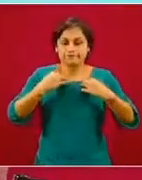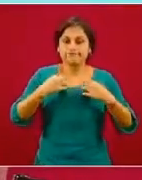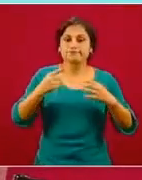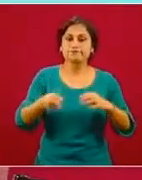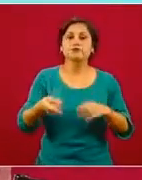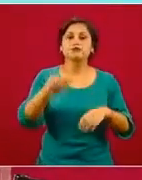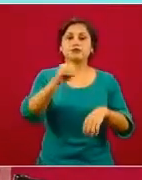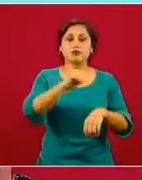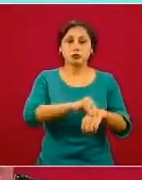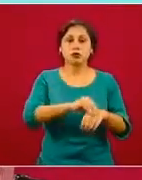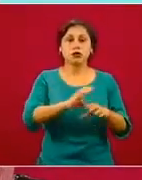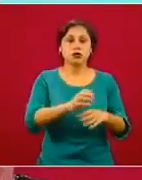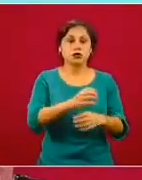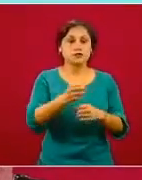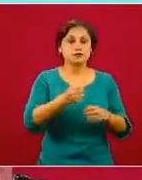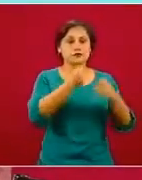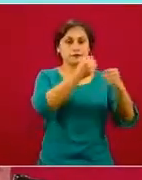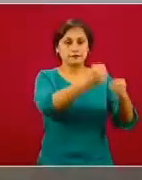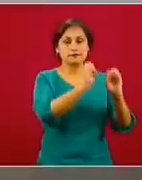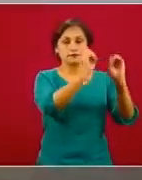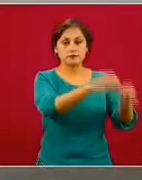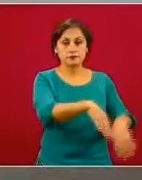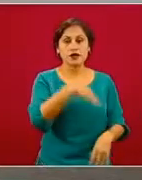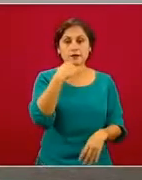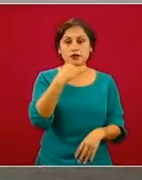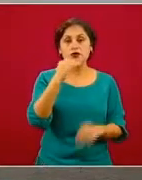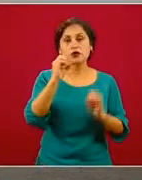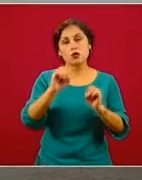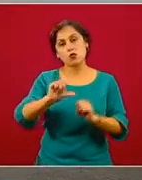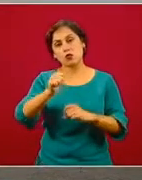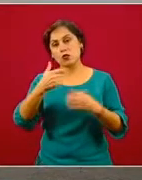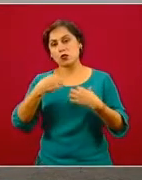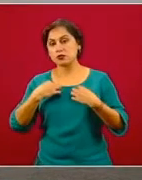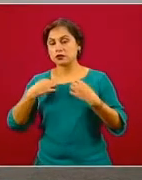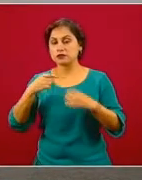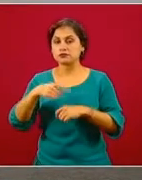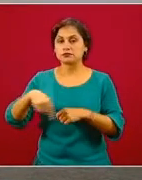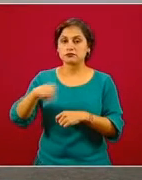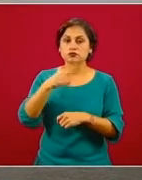disinfecting of quotidian utensils.